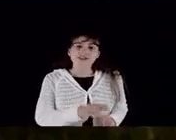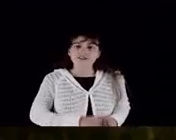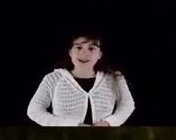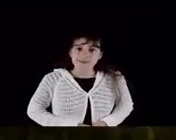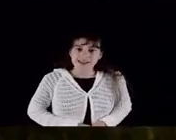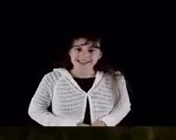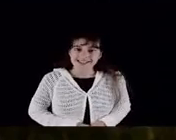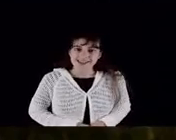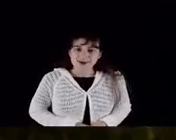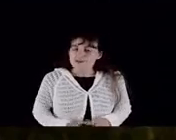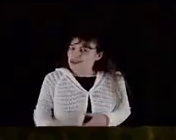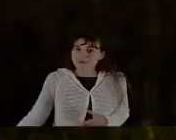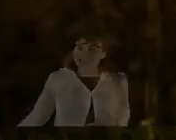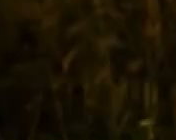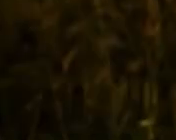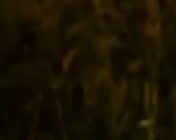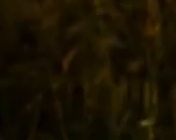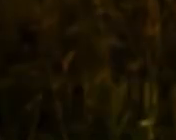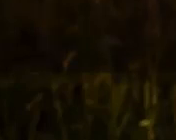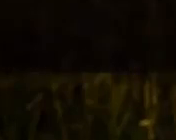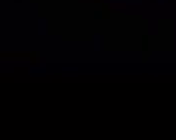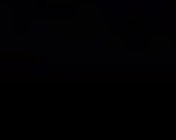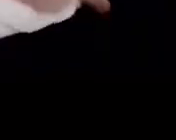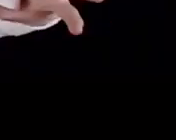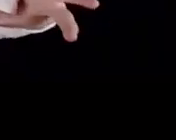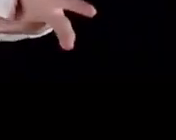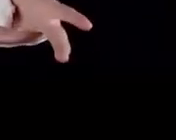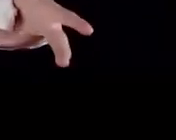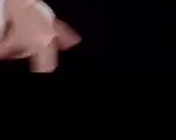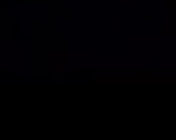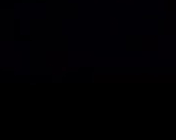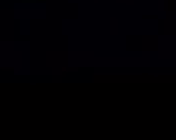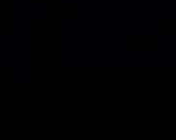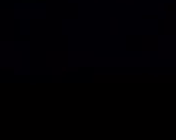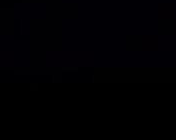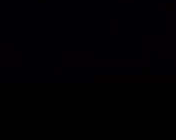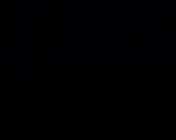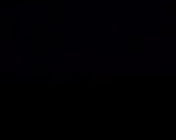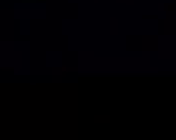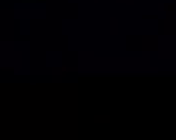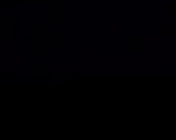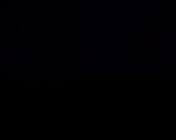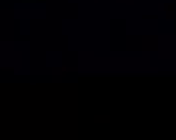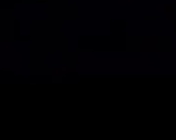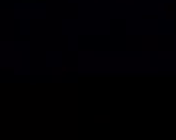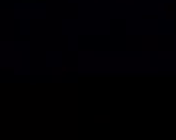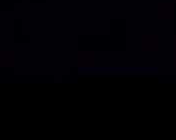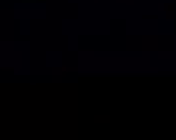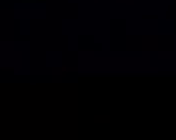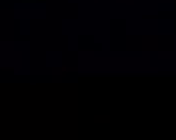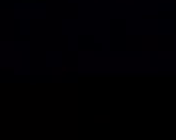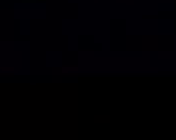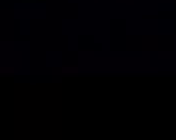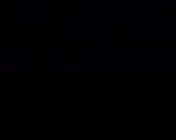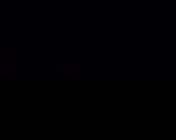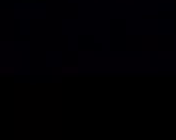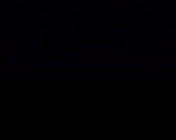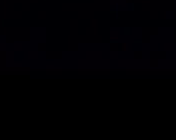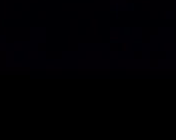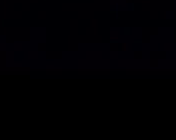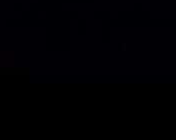our families, whether we're a teenager living with our parents, whether we're little children, or whether we're parents